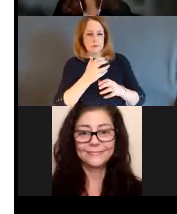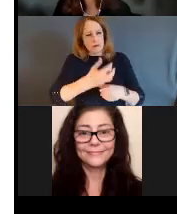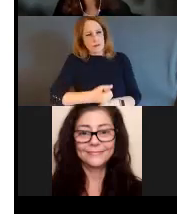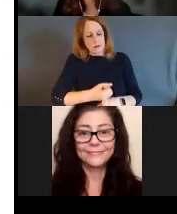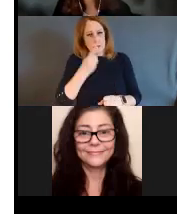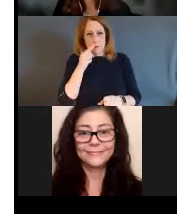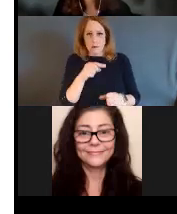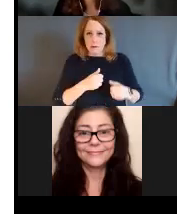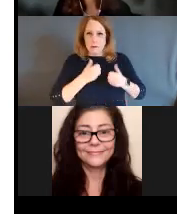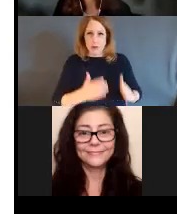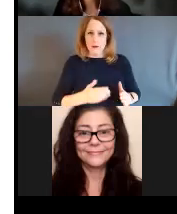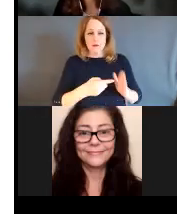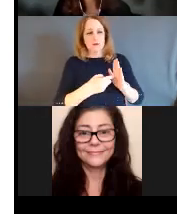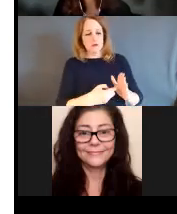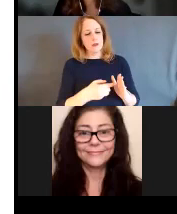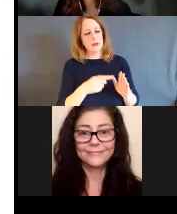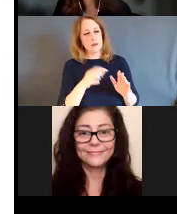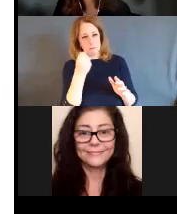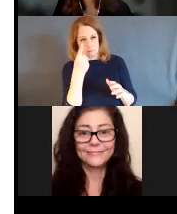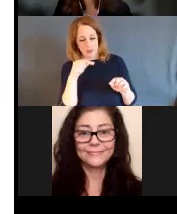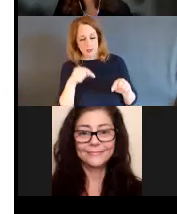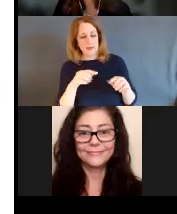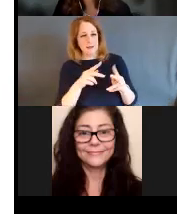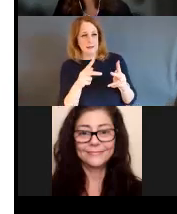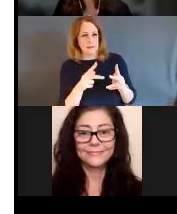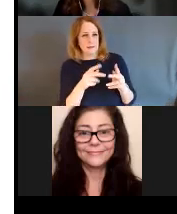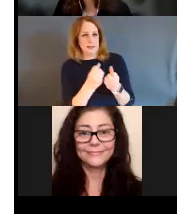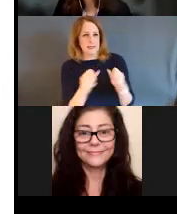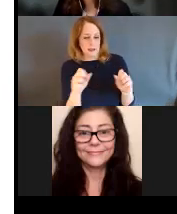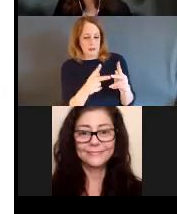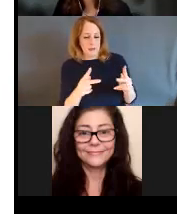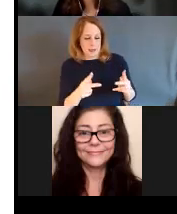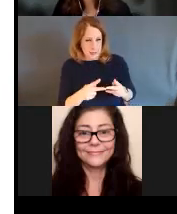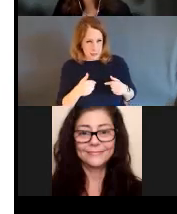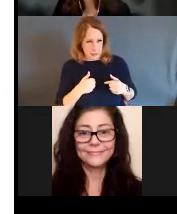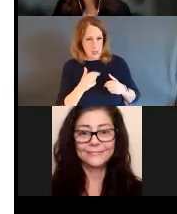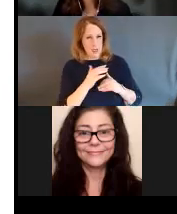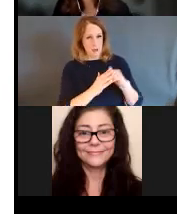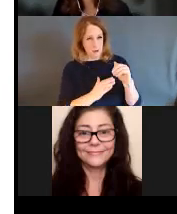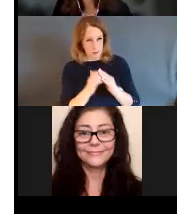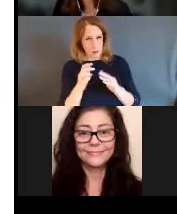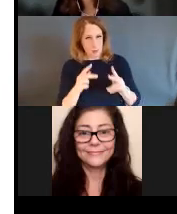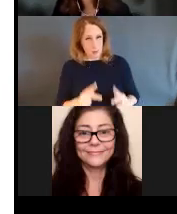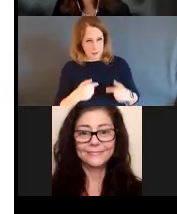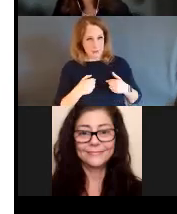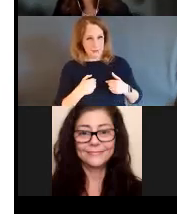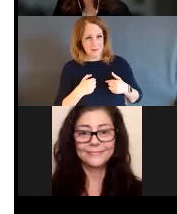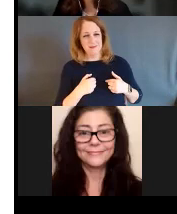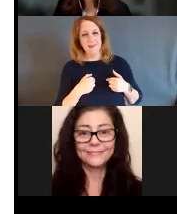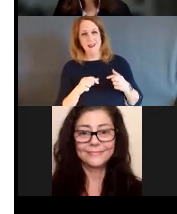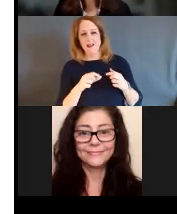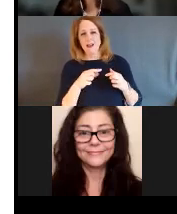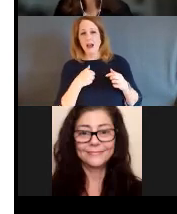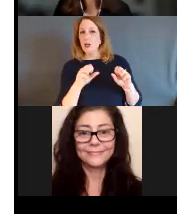this is a safe place? You are a comfortable person to be with. This is someone that you are someone that you can